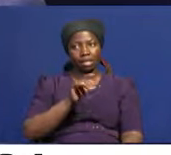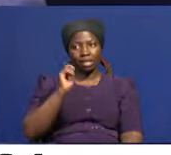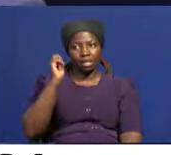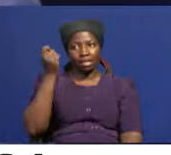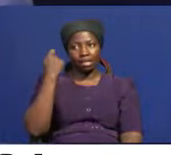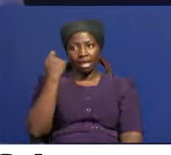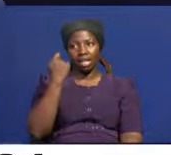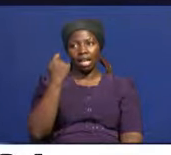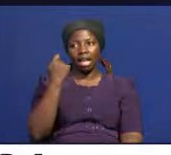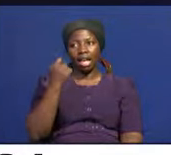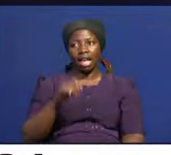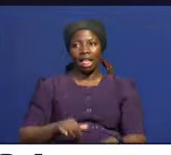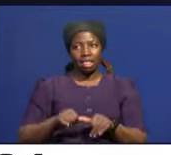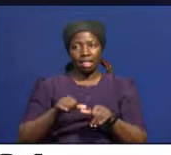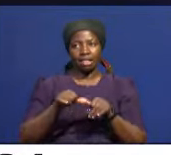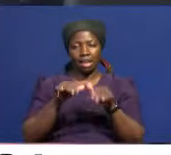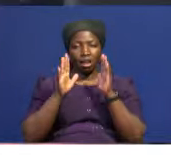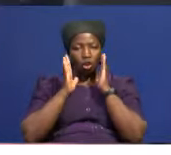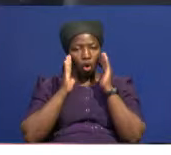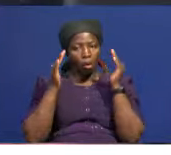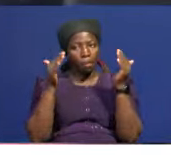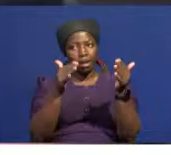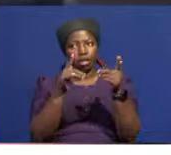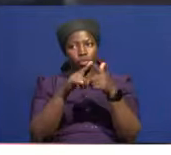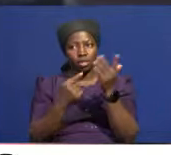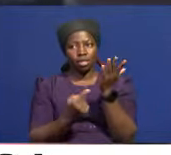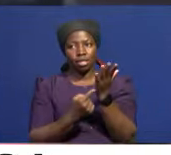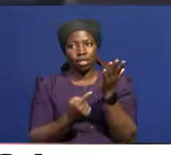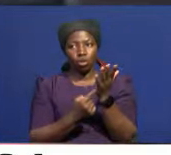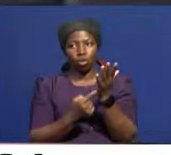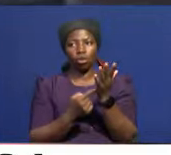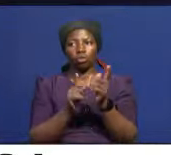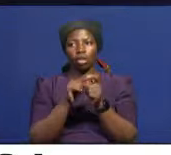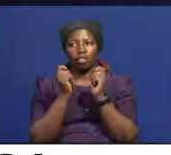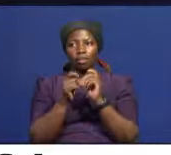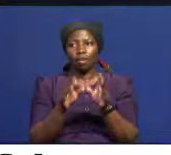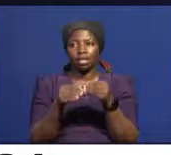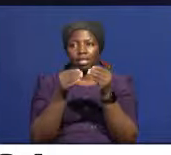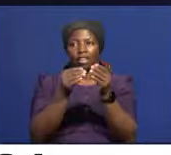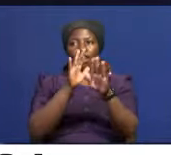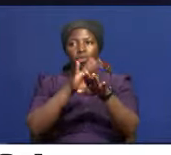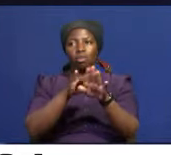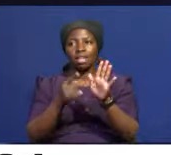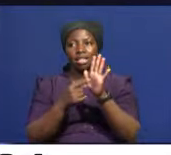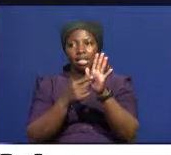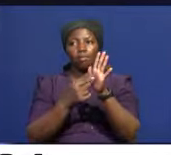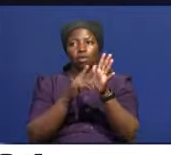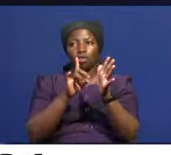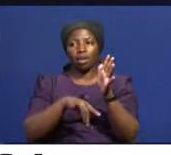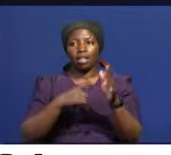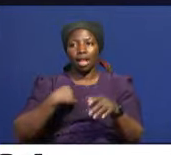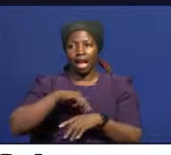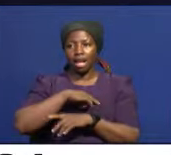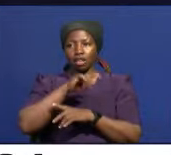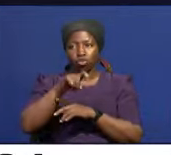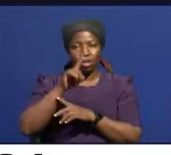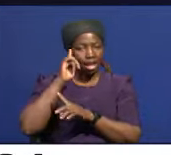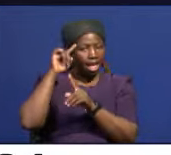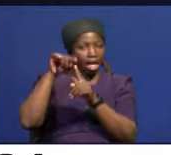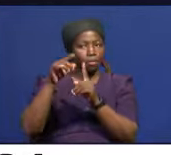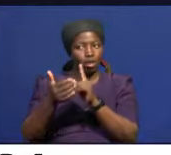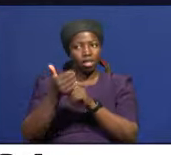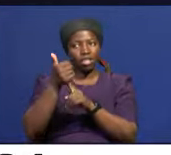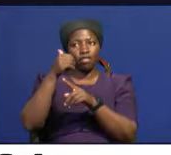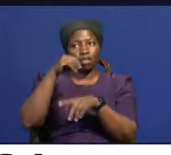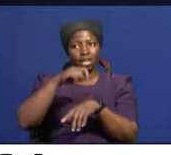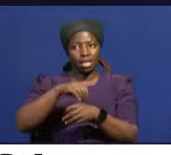Kenya's sustained commitment to digital transformation provides a good example of what we should aim to achieve throughout